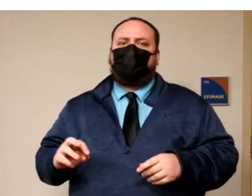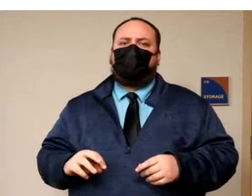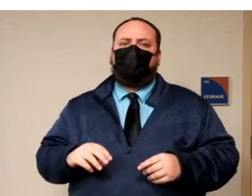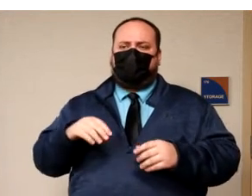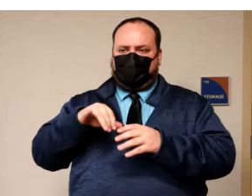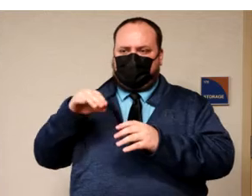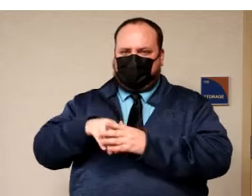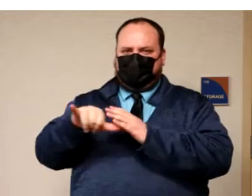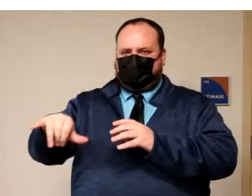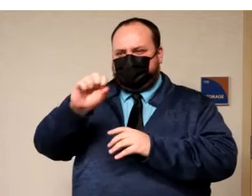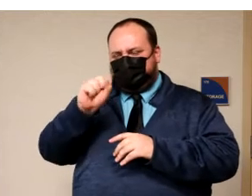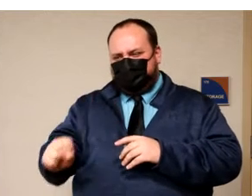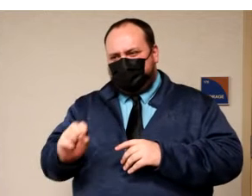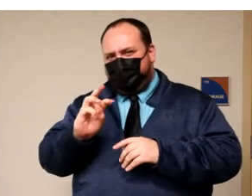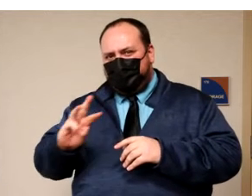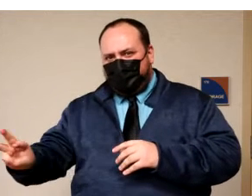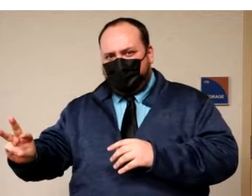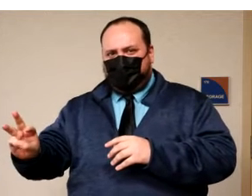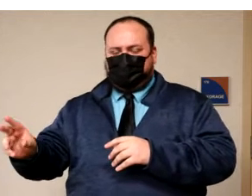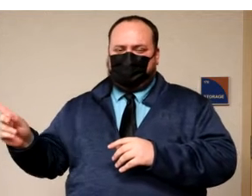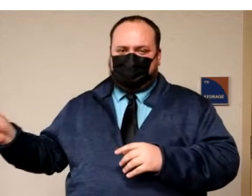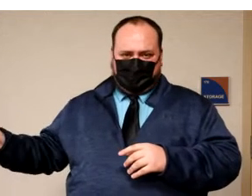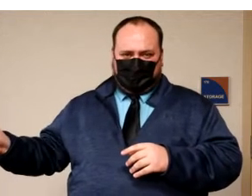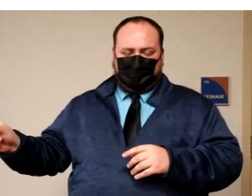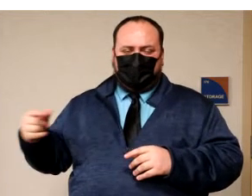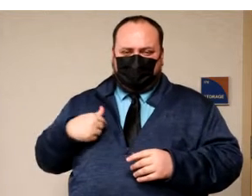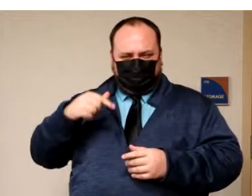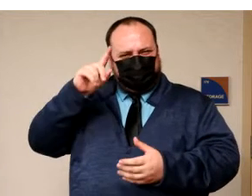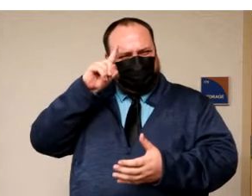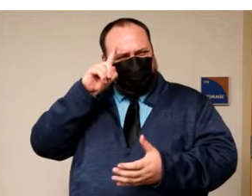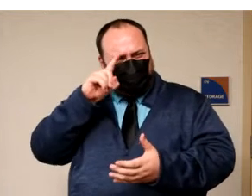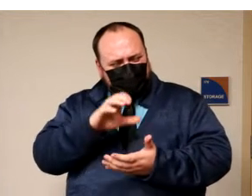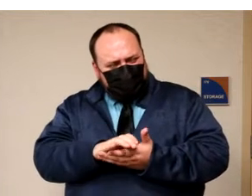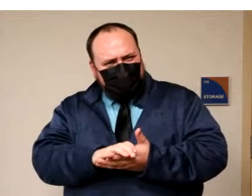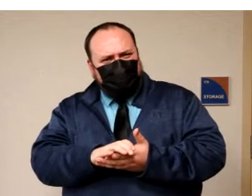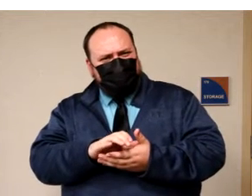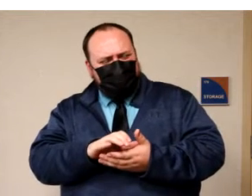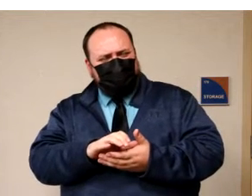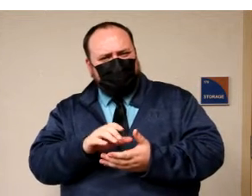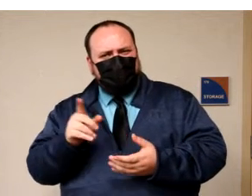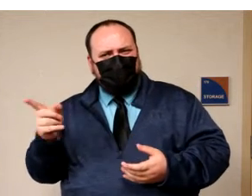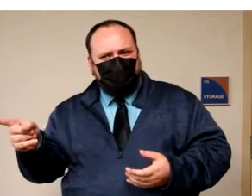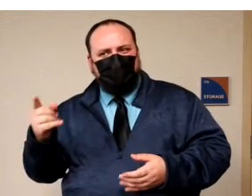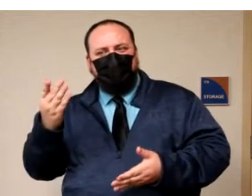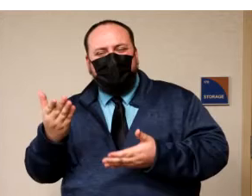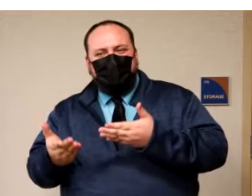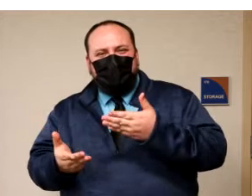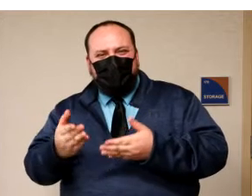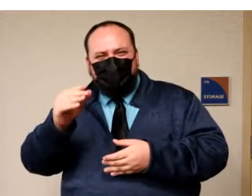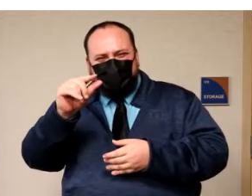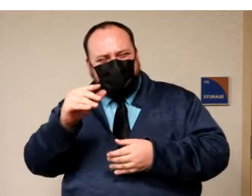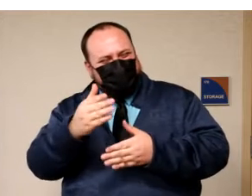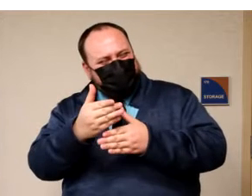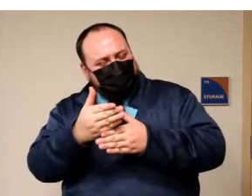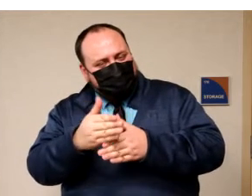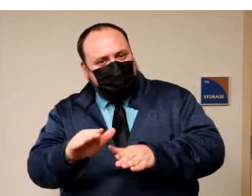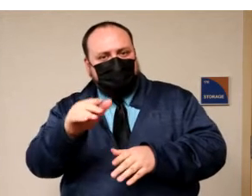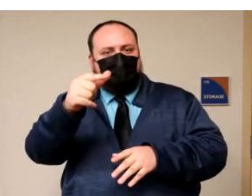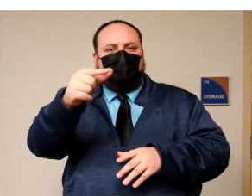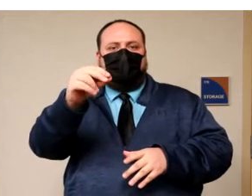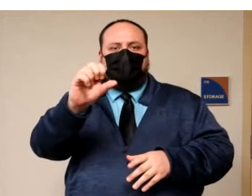quadrant. So I believe this one may just barely split Goshen a